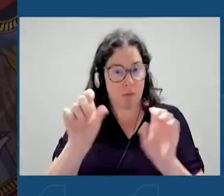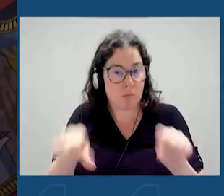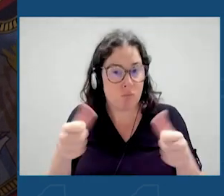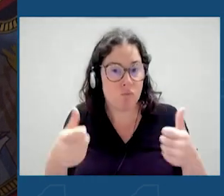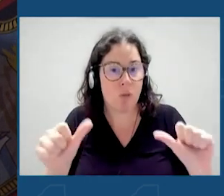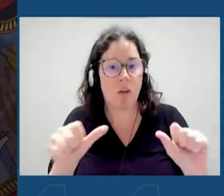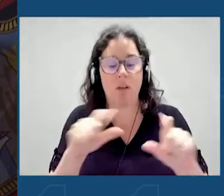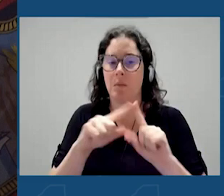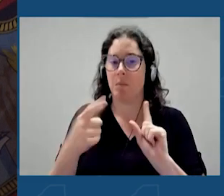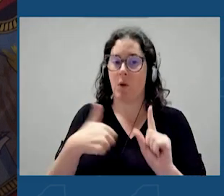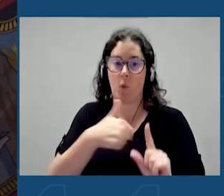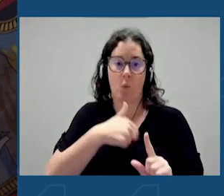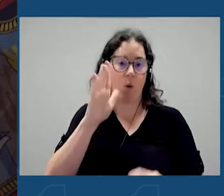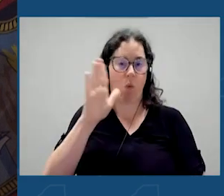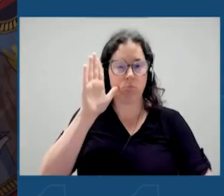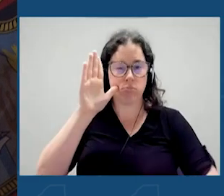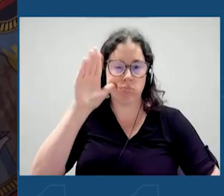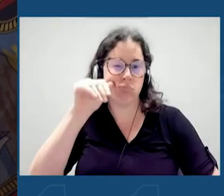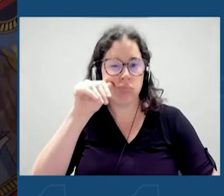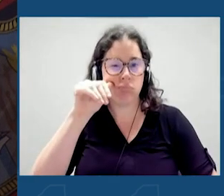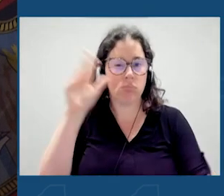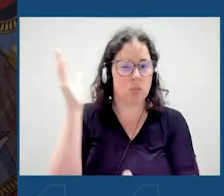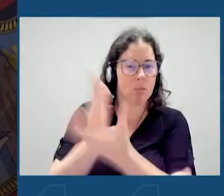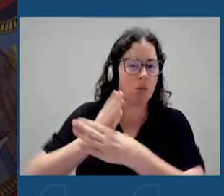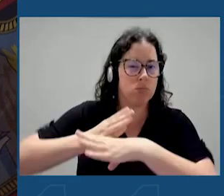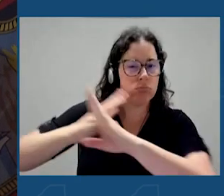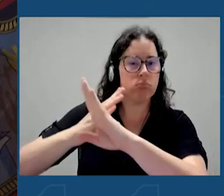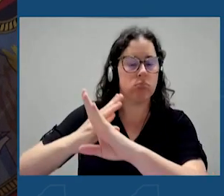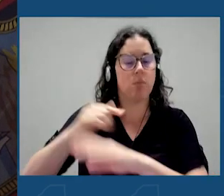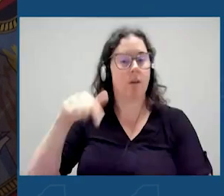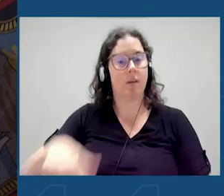as hell-bent in stopping you. This is New York.